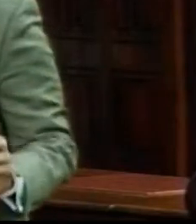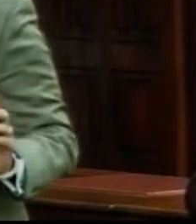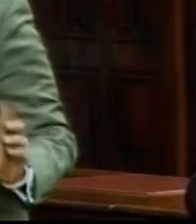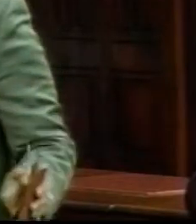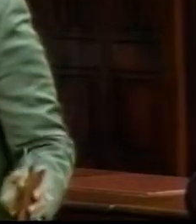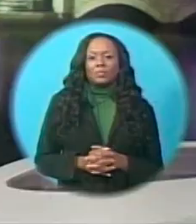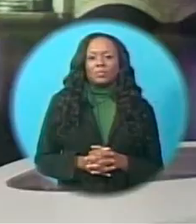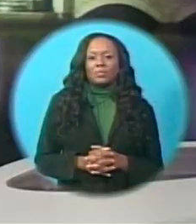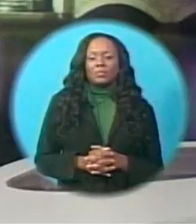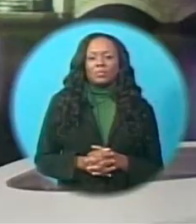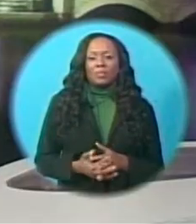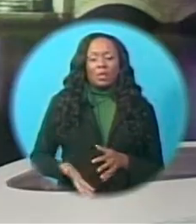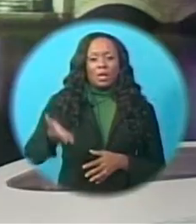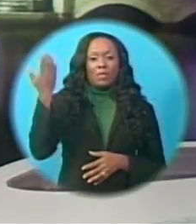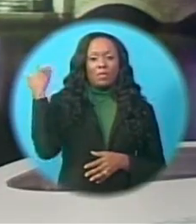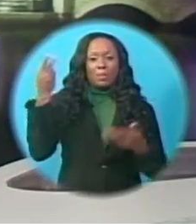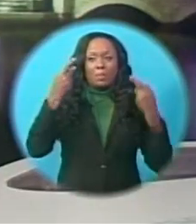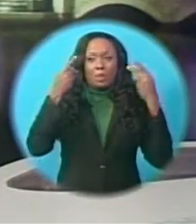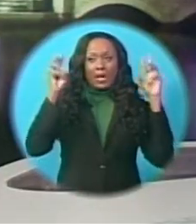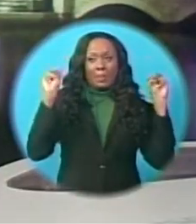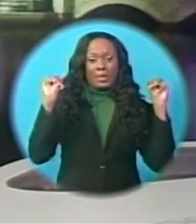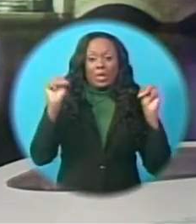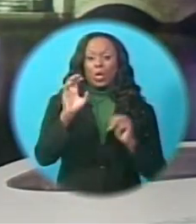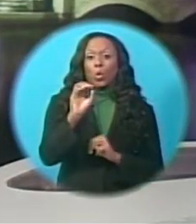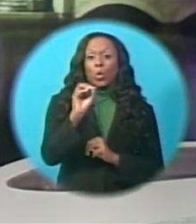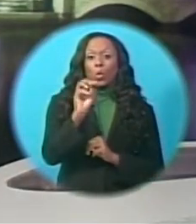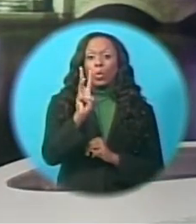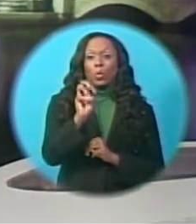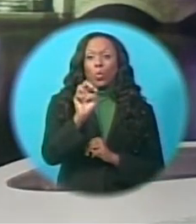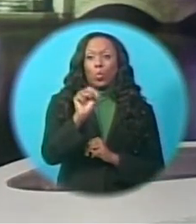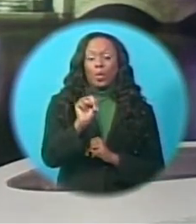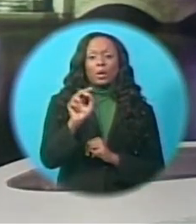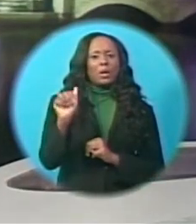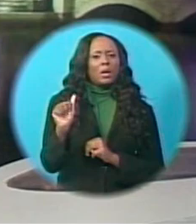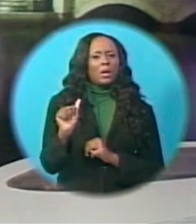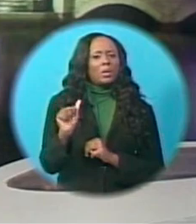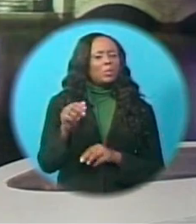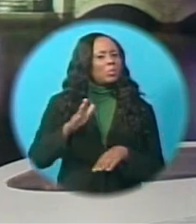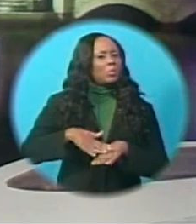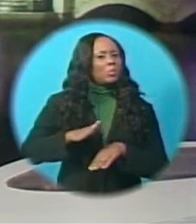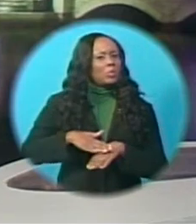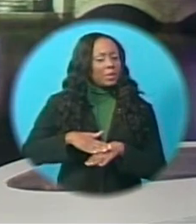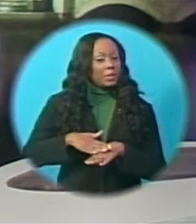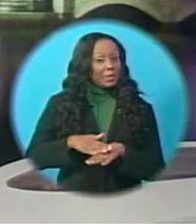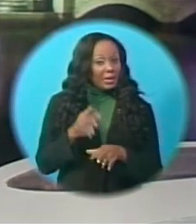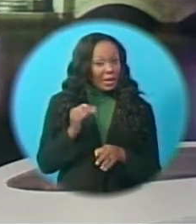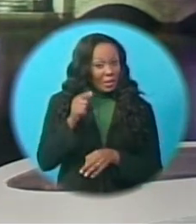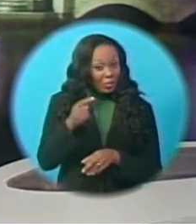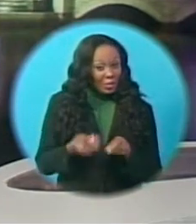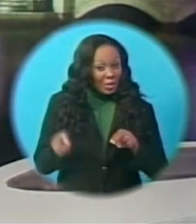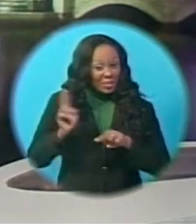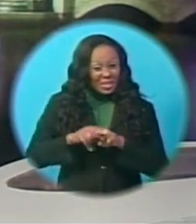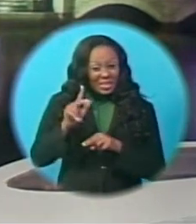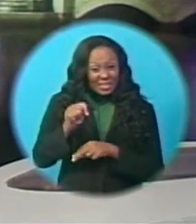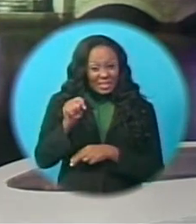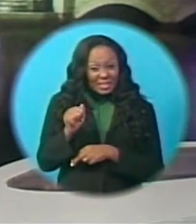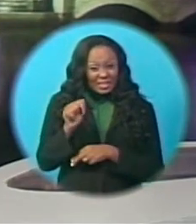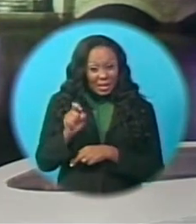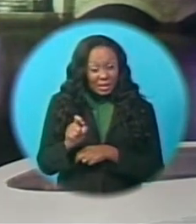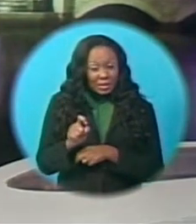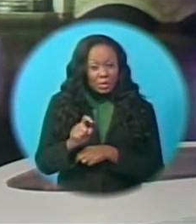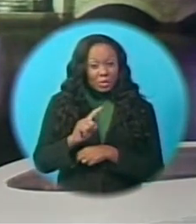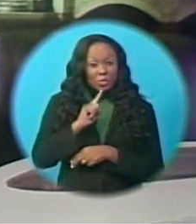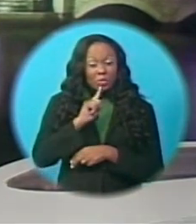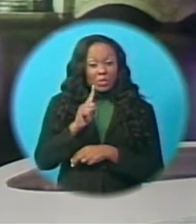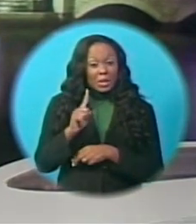lie to people. Well, former Prime Minister Owen Arthur is warning that increasing taxes as outlined in this year's budget is a